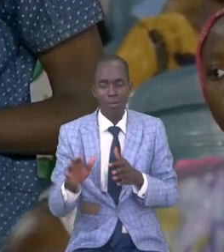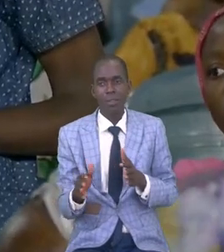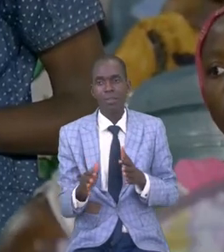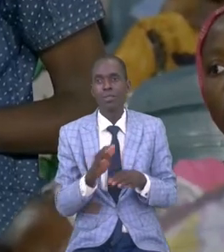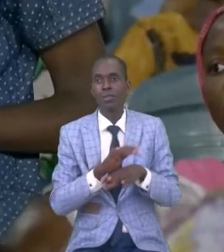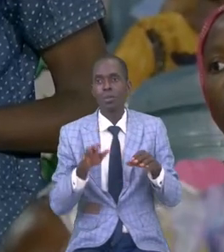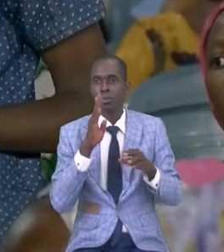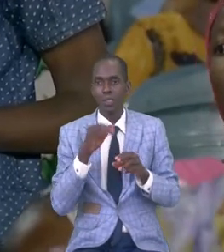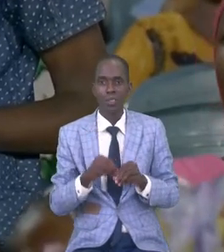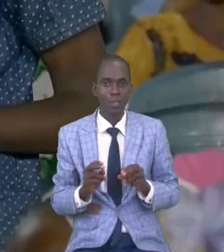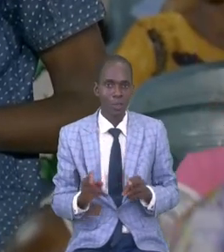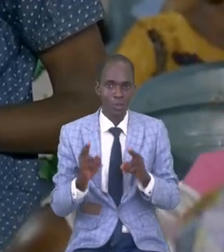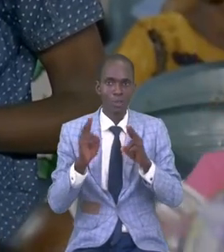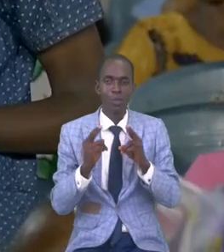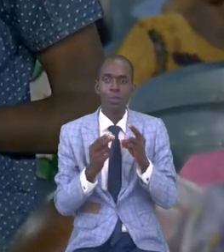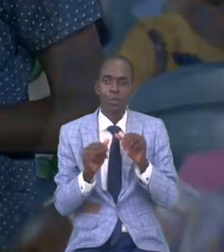capital letters.